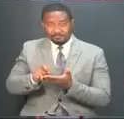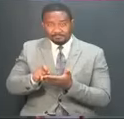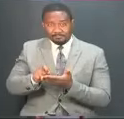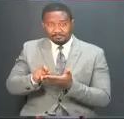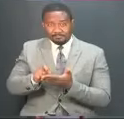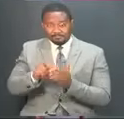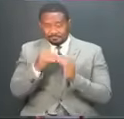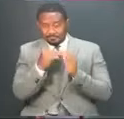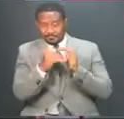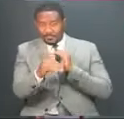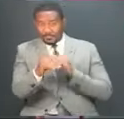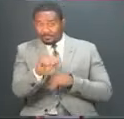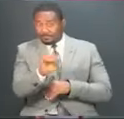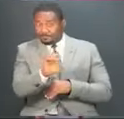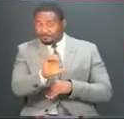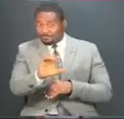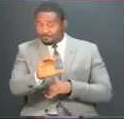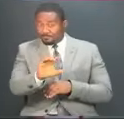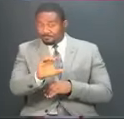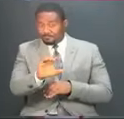the Electoral Commission